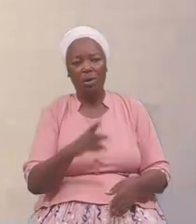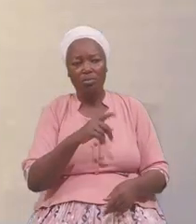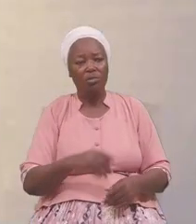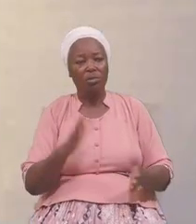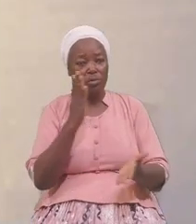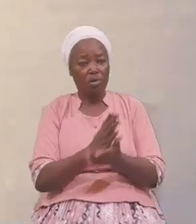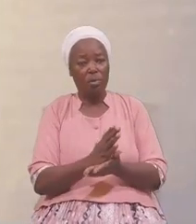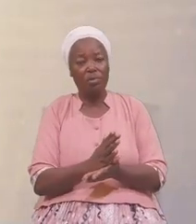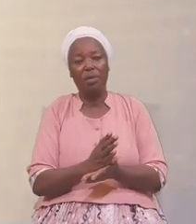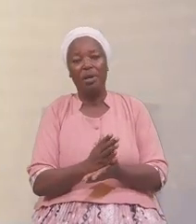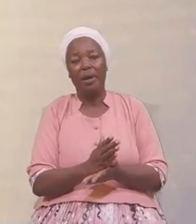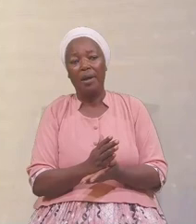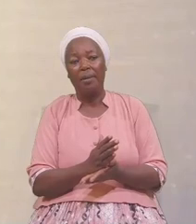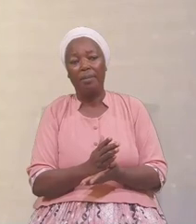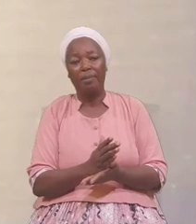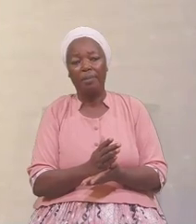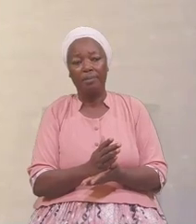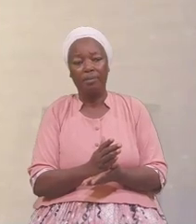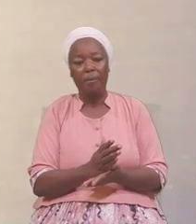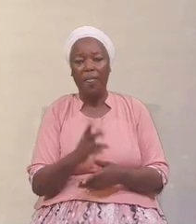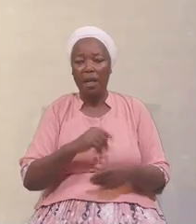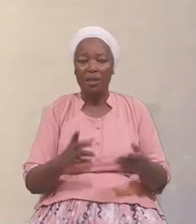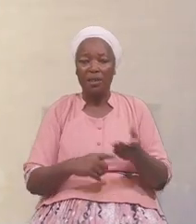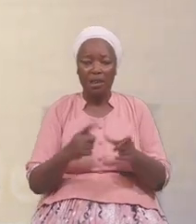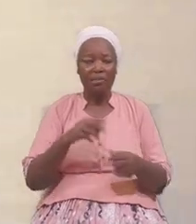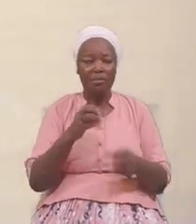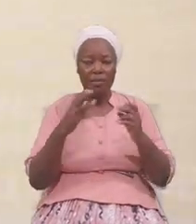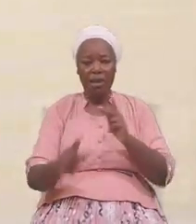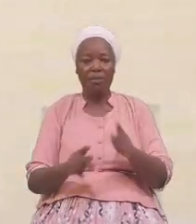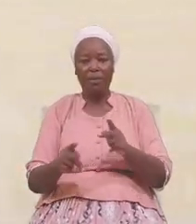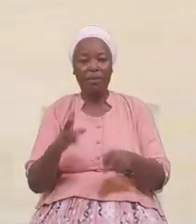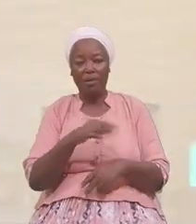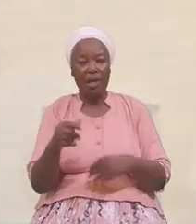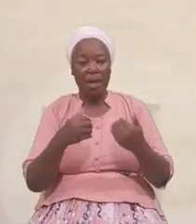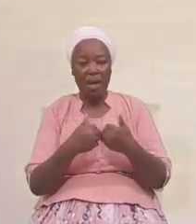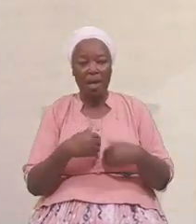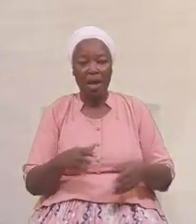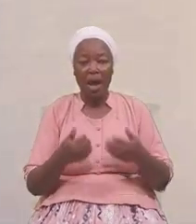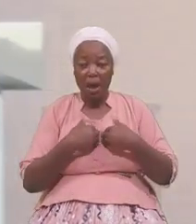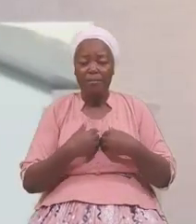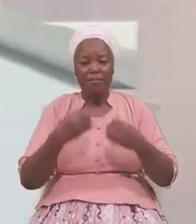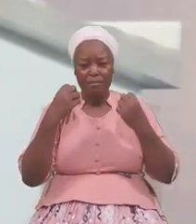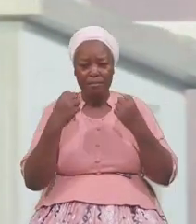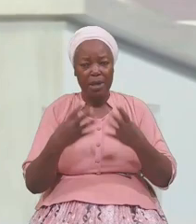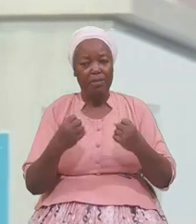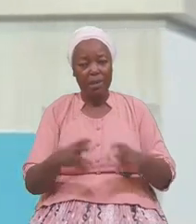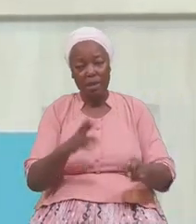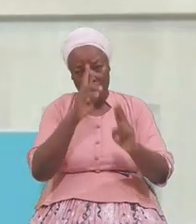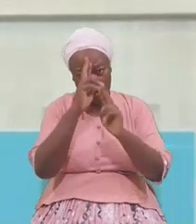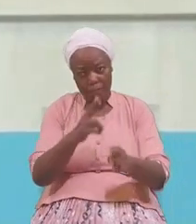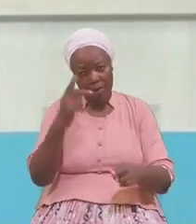his peace. And there are many people, they have so much respect for